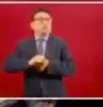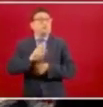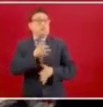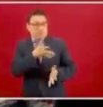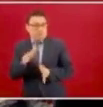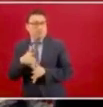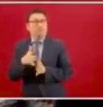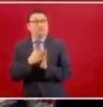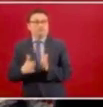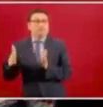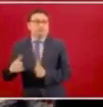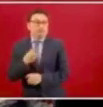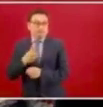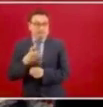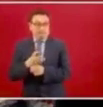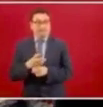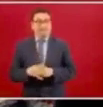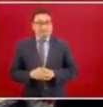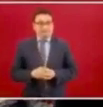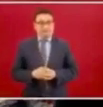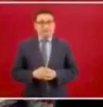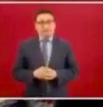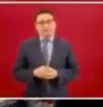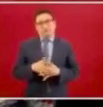away, approximately